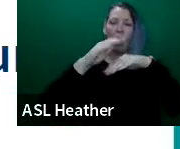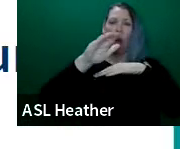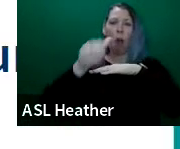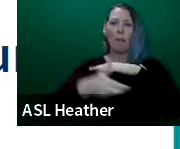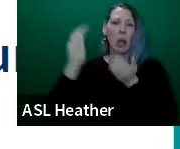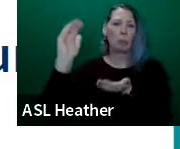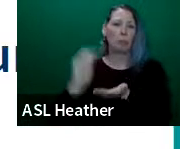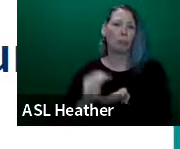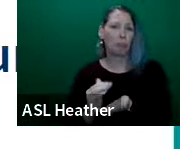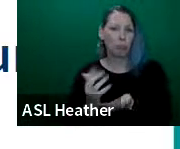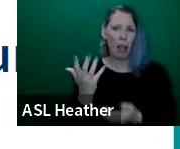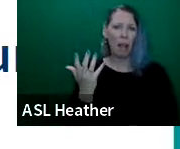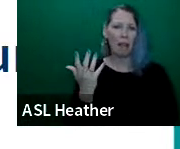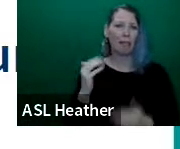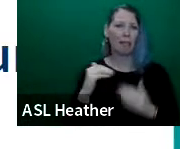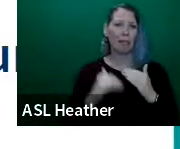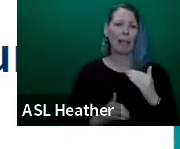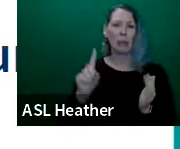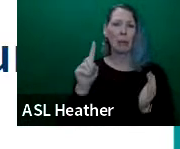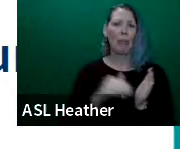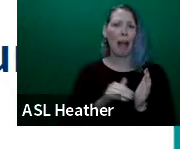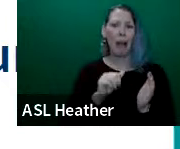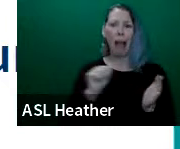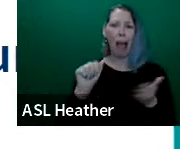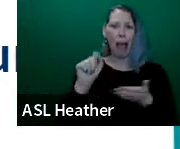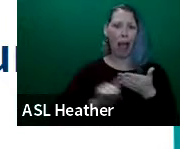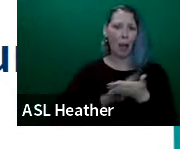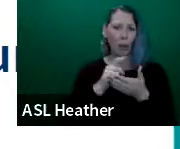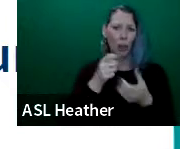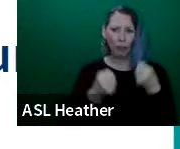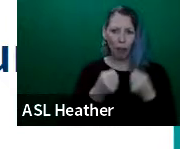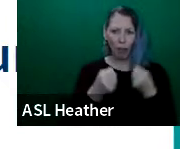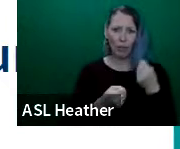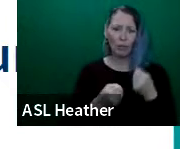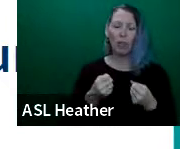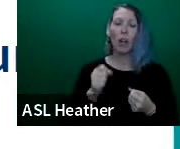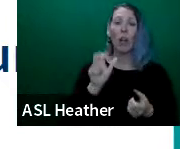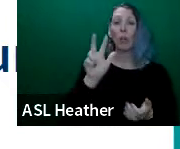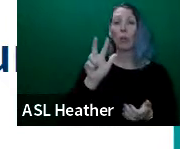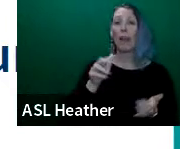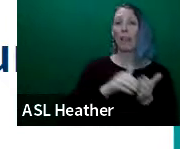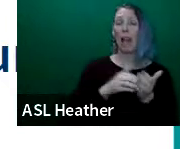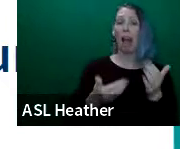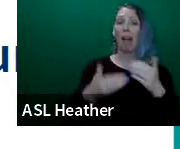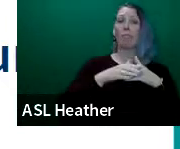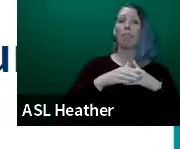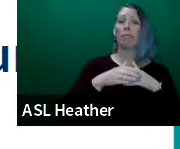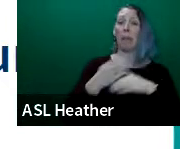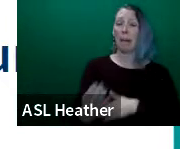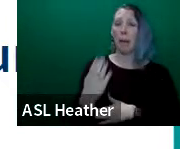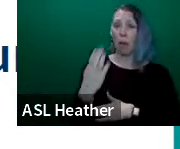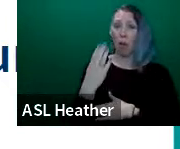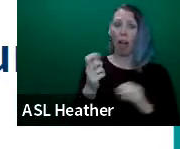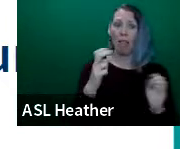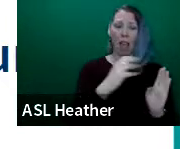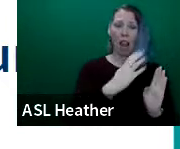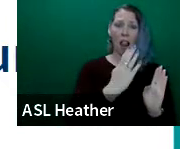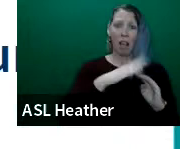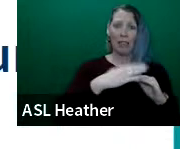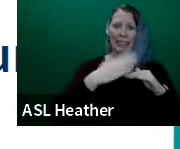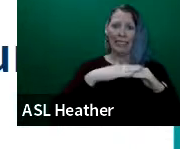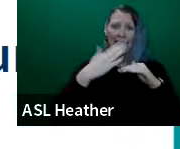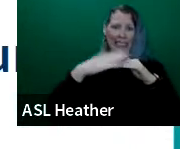low, less than 1,000 vehicles an hour. They kind of increased about 3,000 in the AM, kind of then continued to increase most of the day to